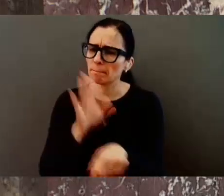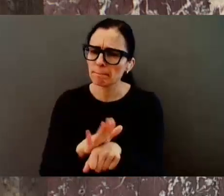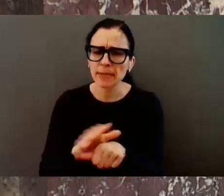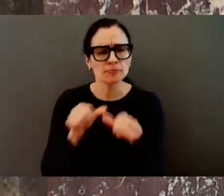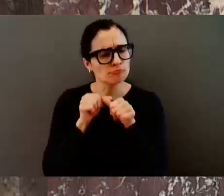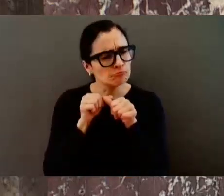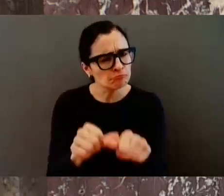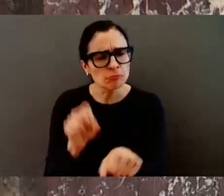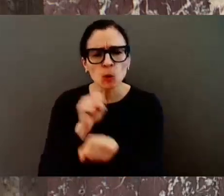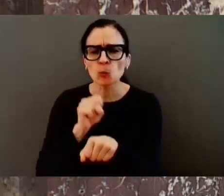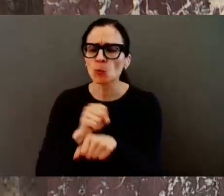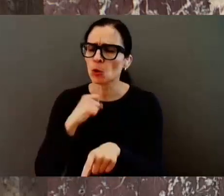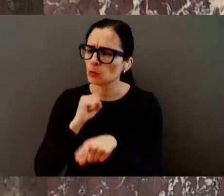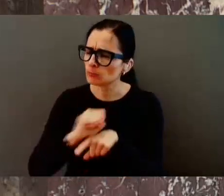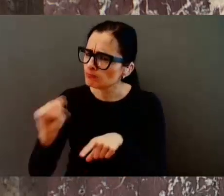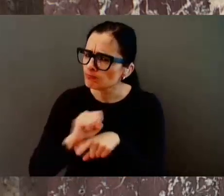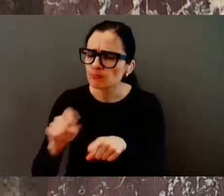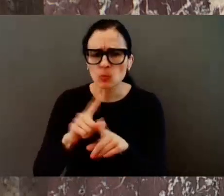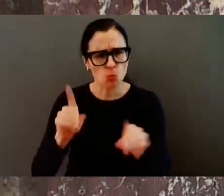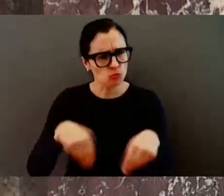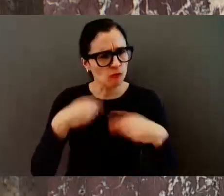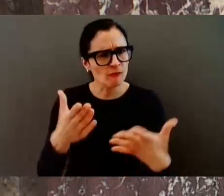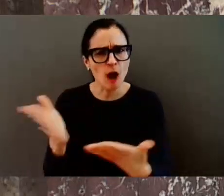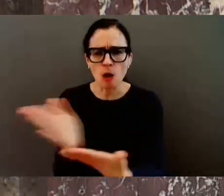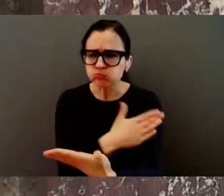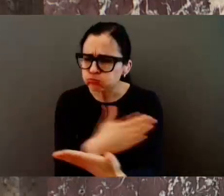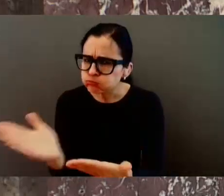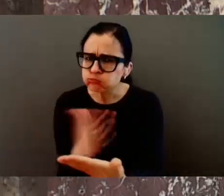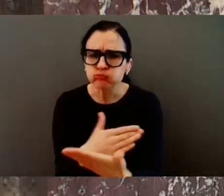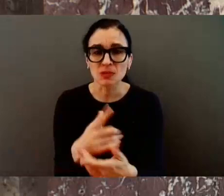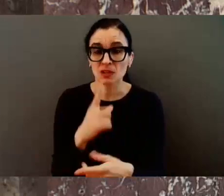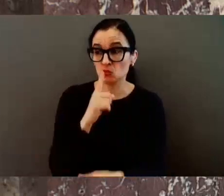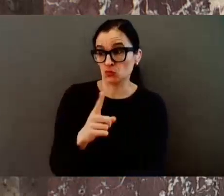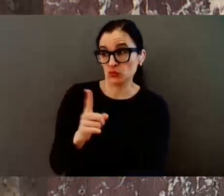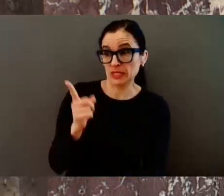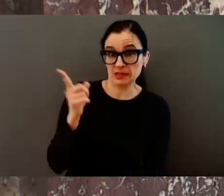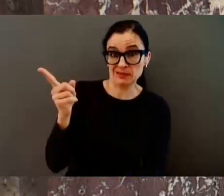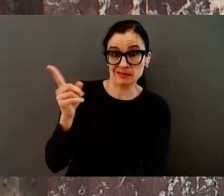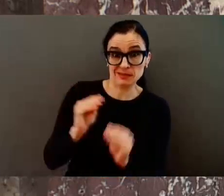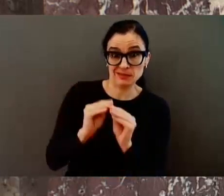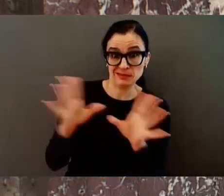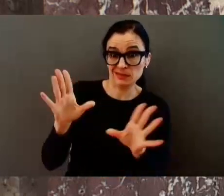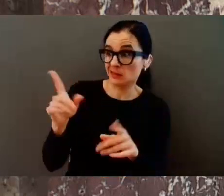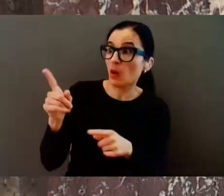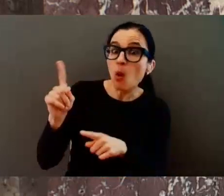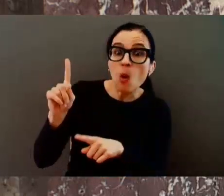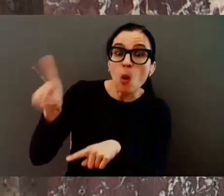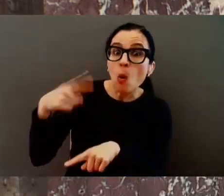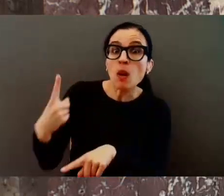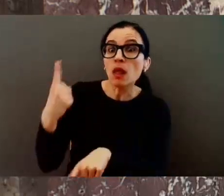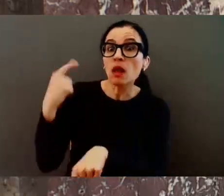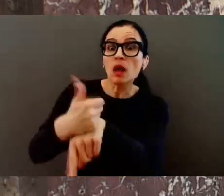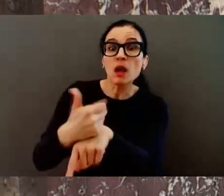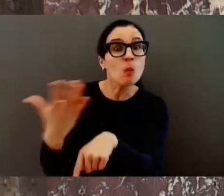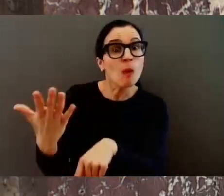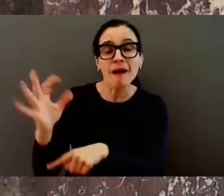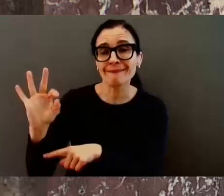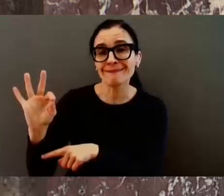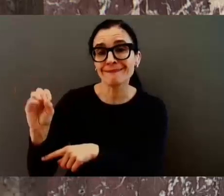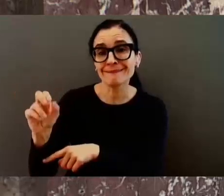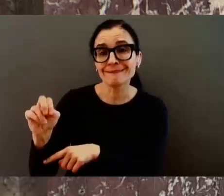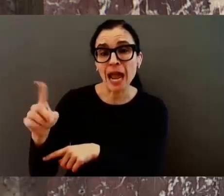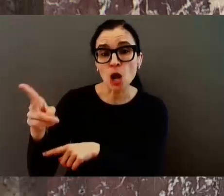The only programs they repeatedly point back to is Foundry and Redfish, and those are both started under the previous BC Liberal government, not this